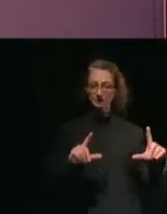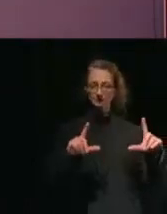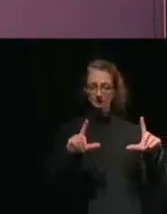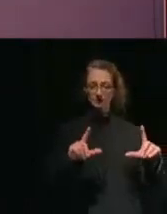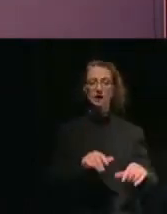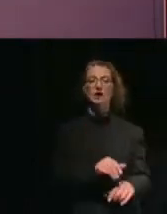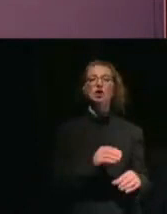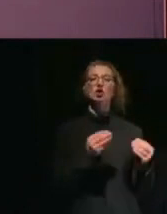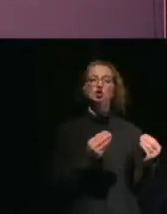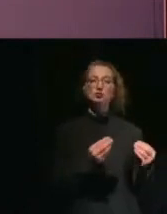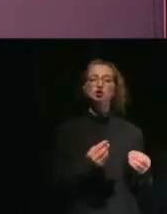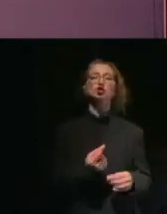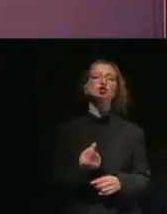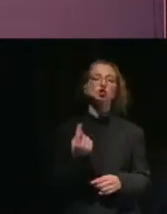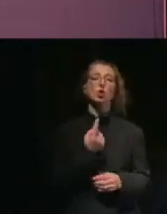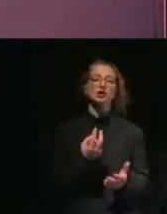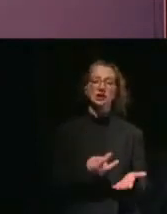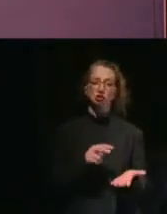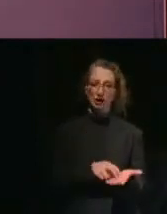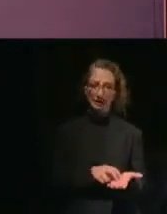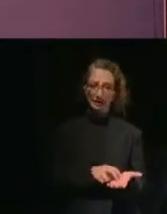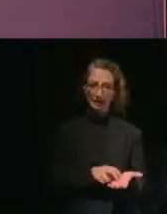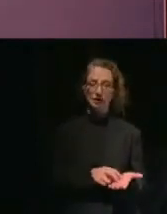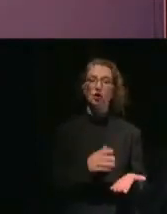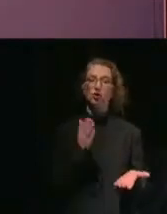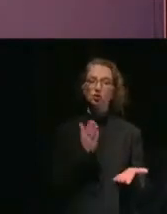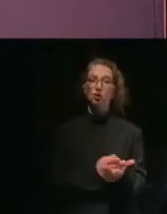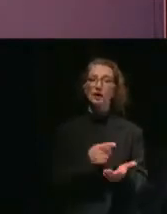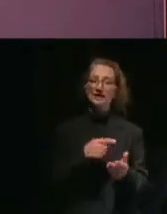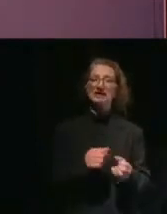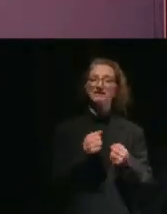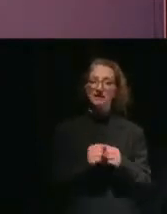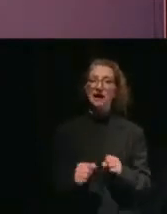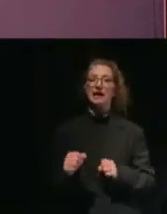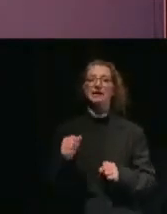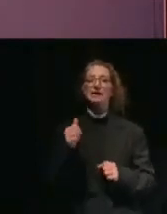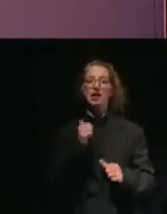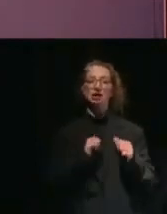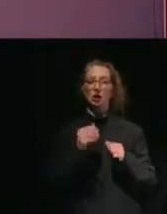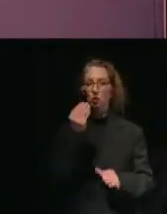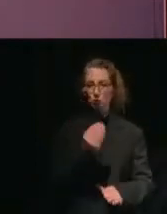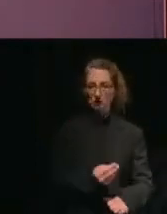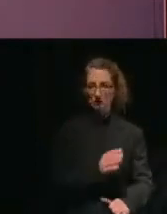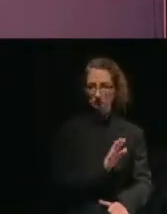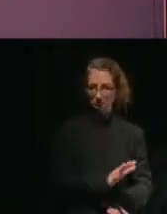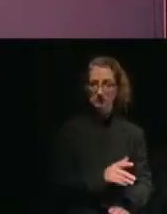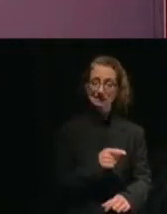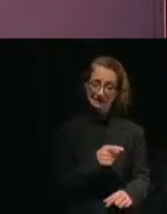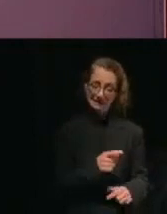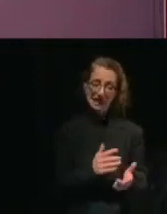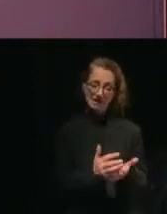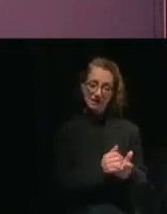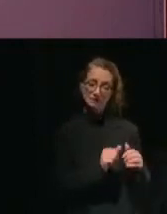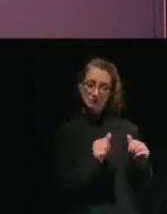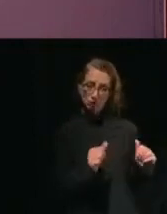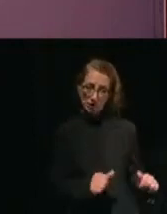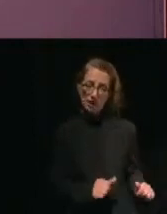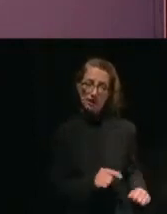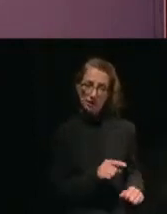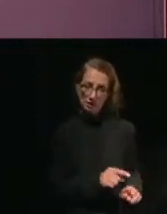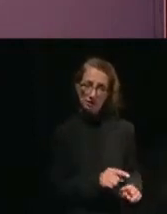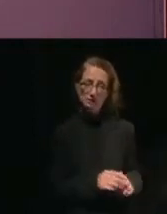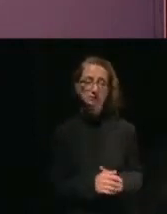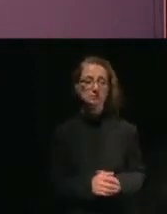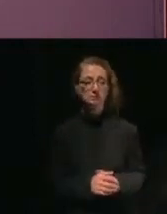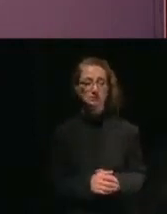completely as a freelancer, exclusively within the independent performing arts. Erwerbsmodell lebten, leben